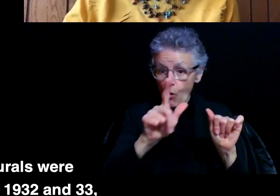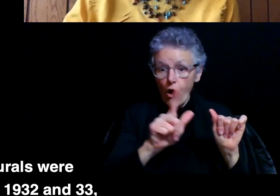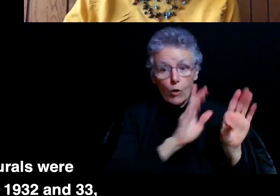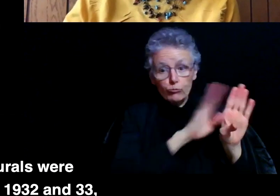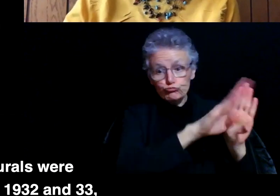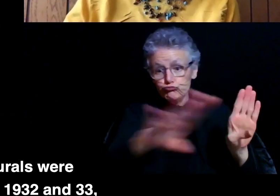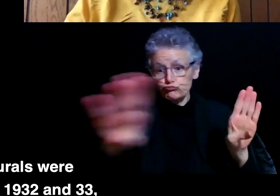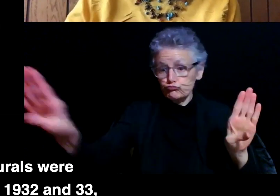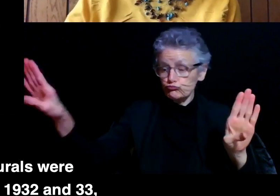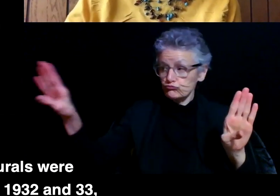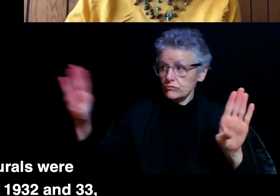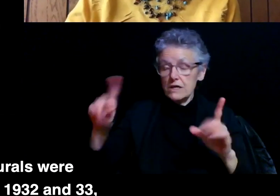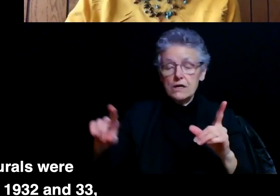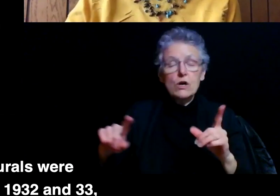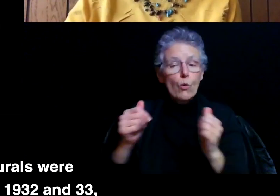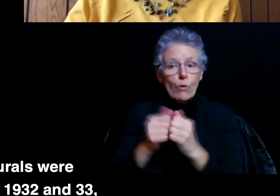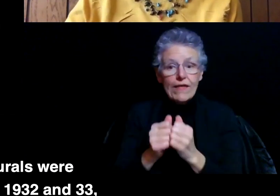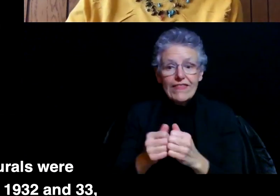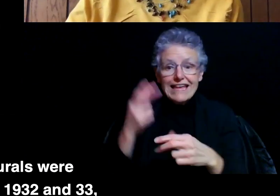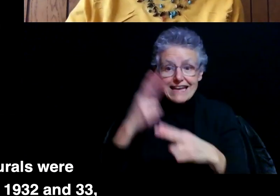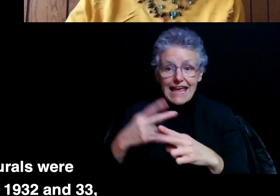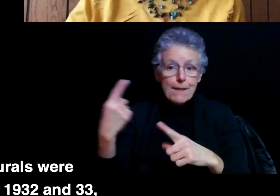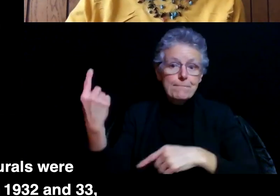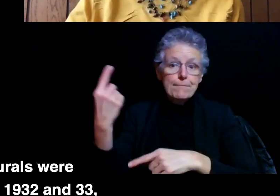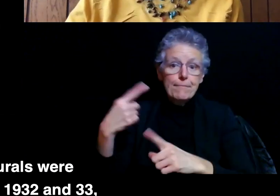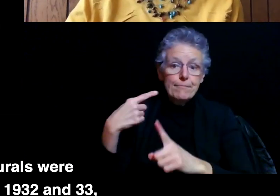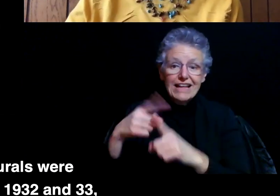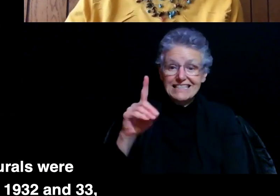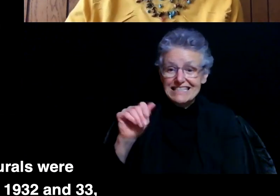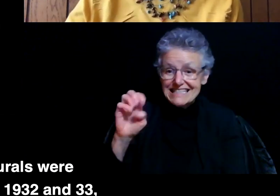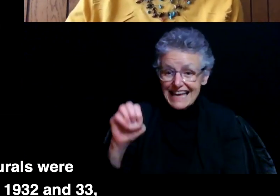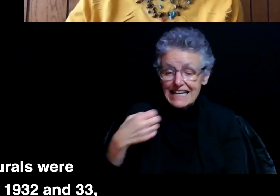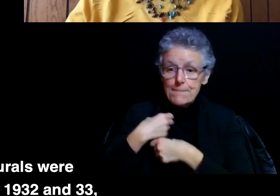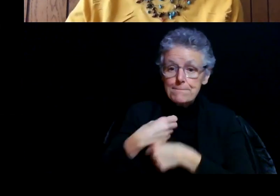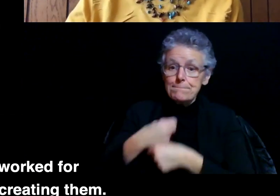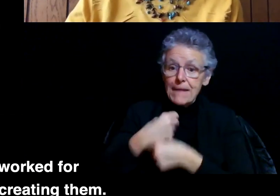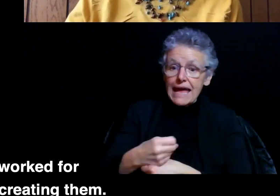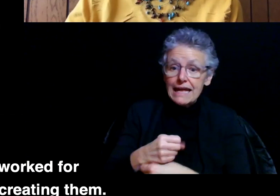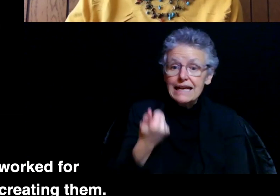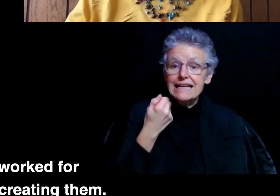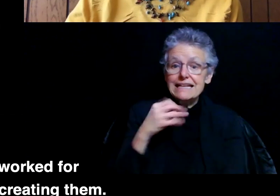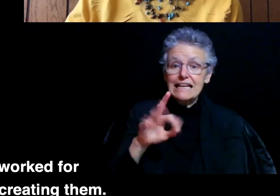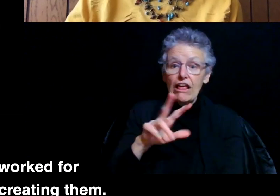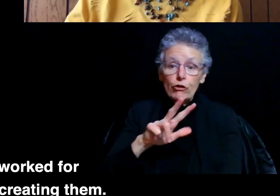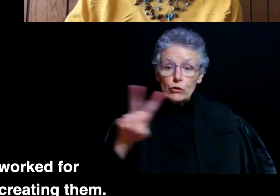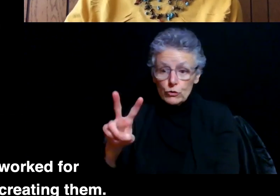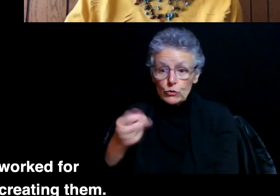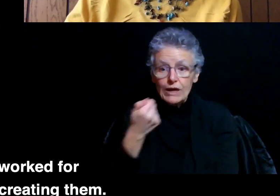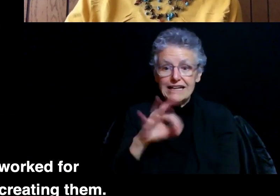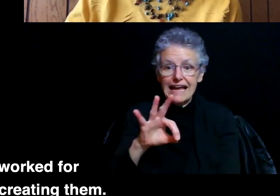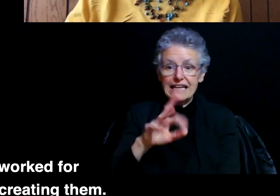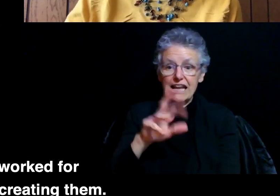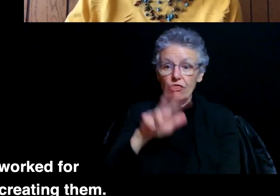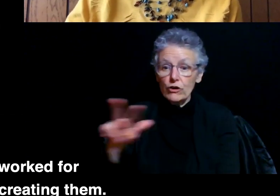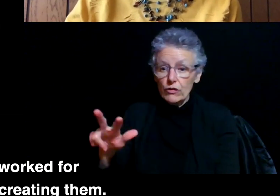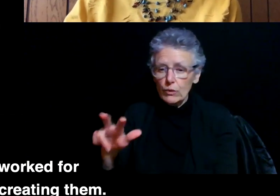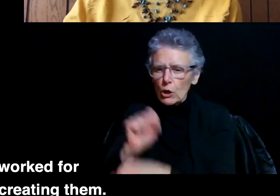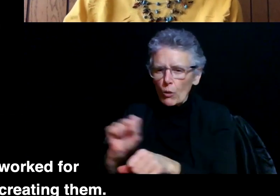murals were created in 1932 and 33, and he worked for 11 months